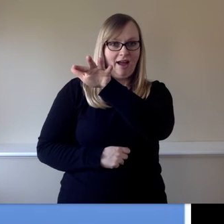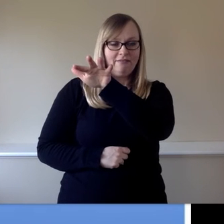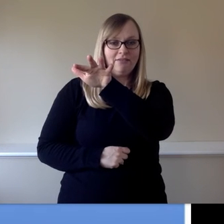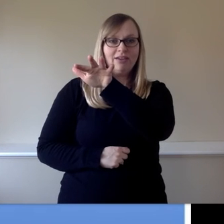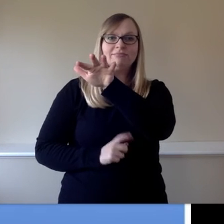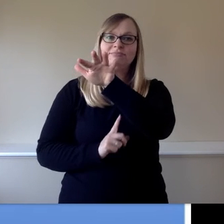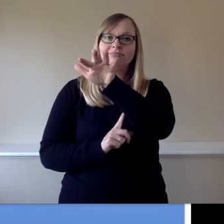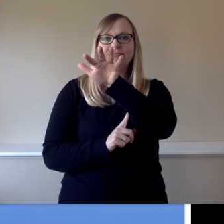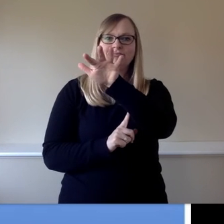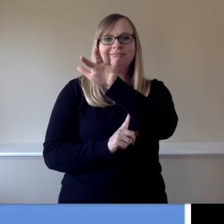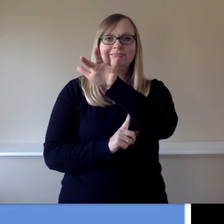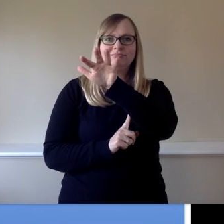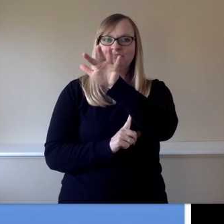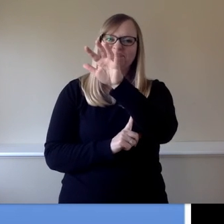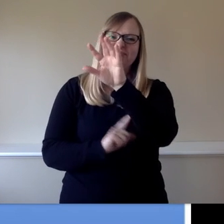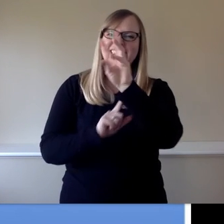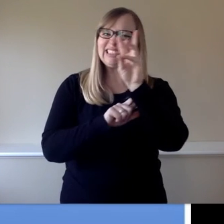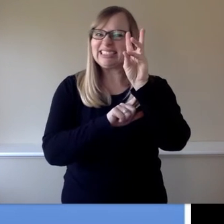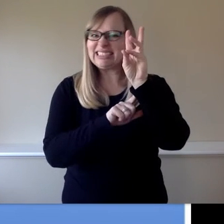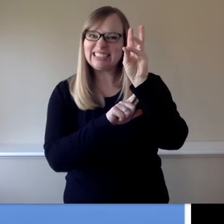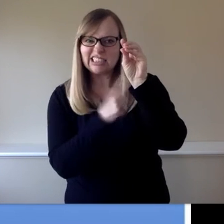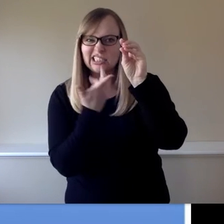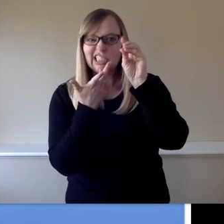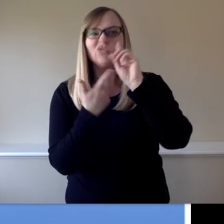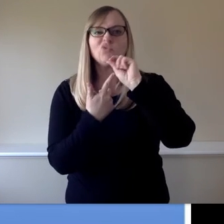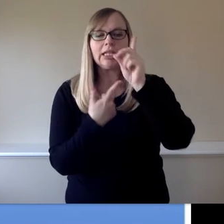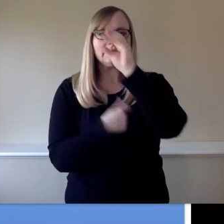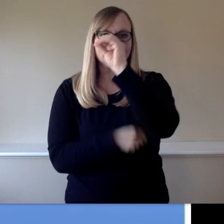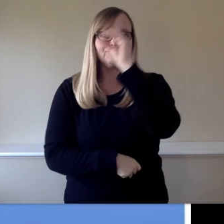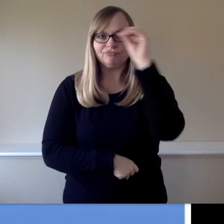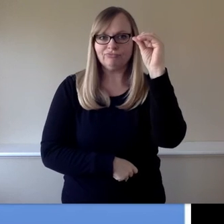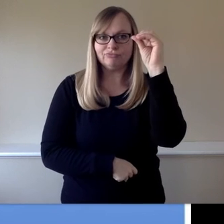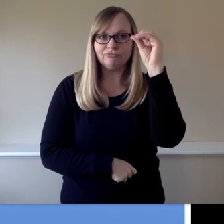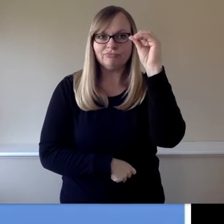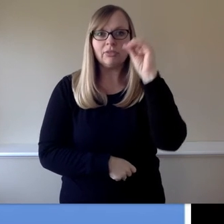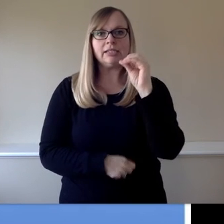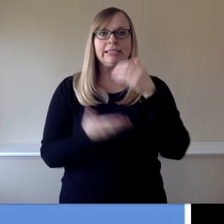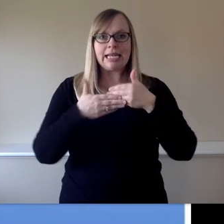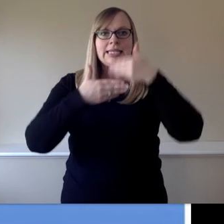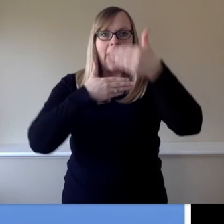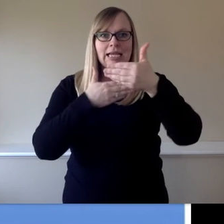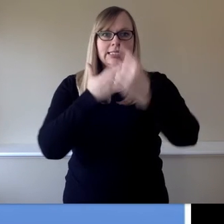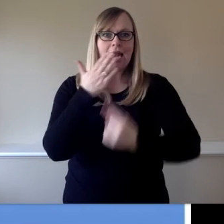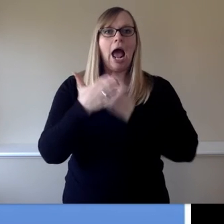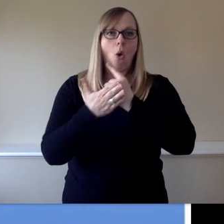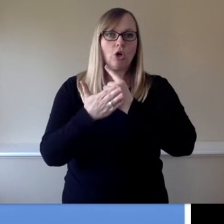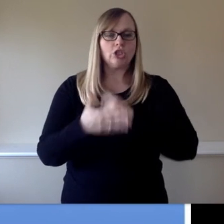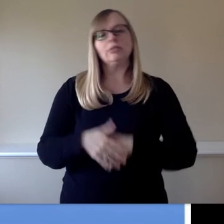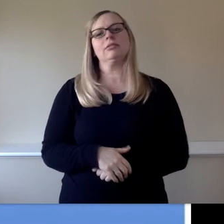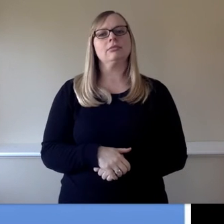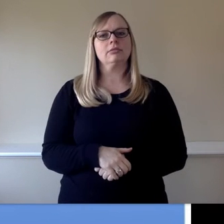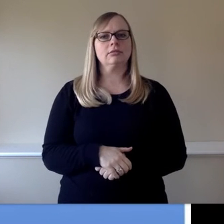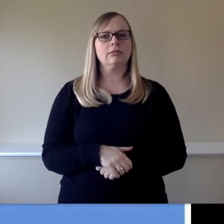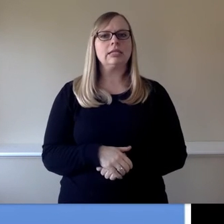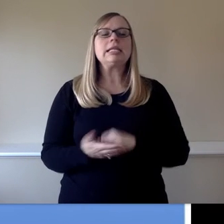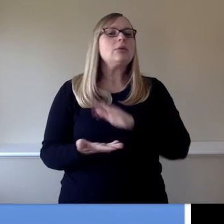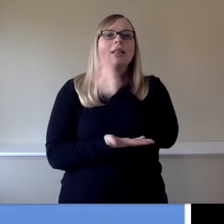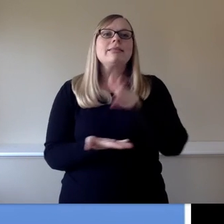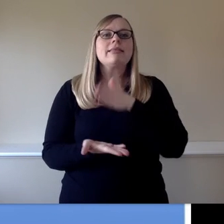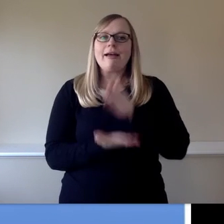55, top of the hour, or o'clock again. This never, ever